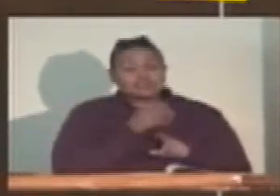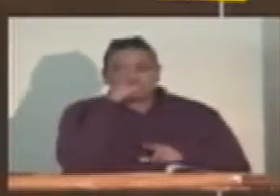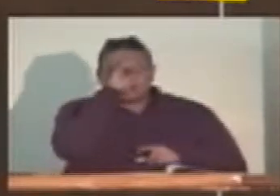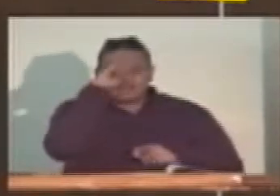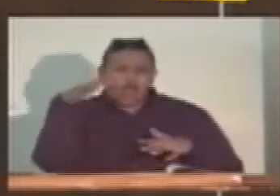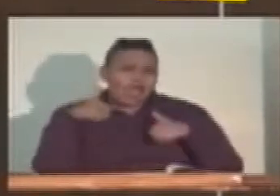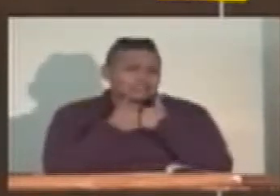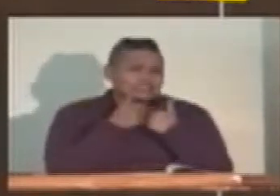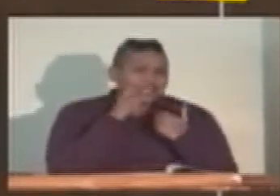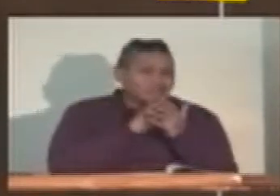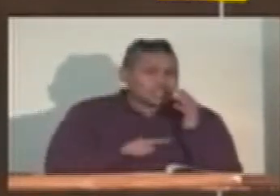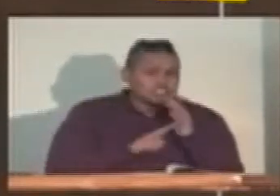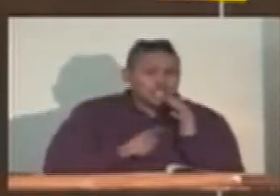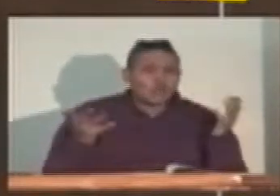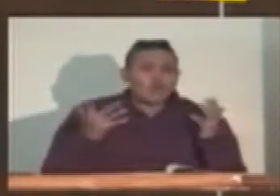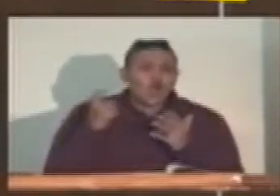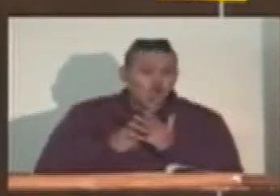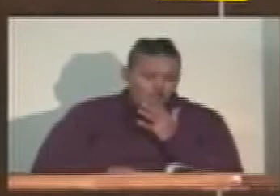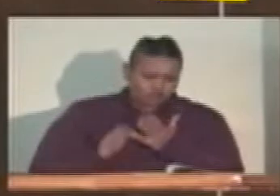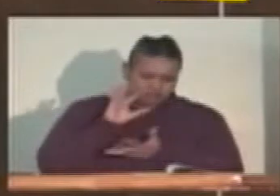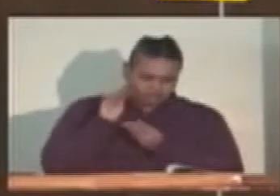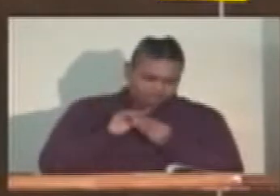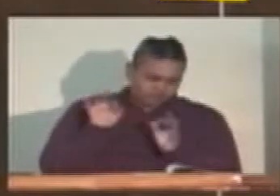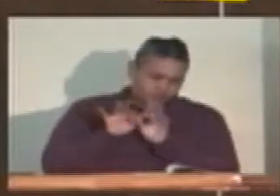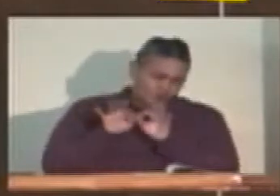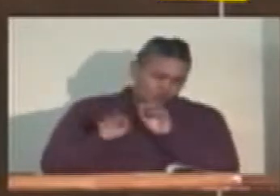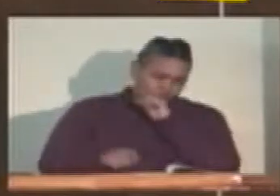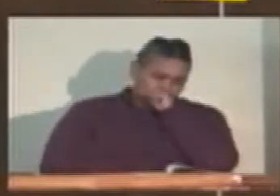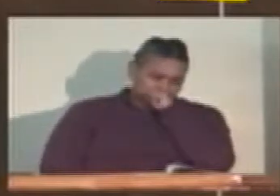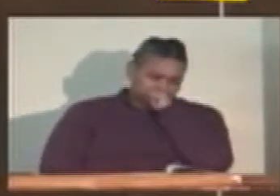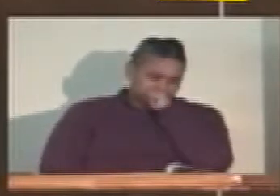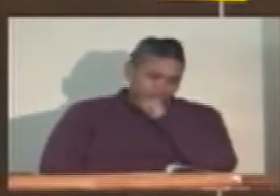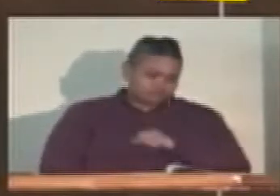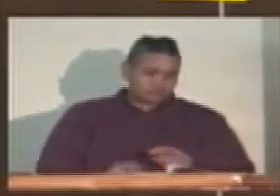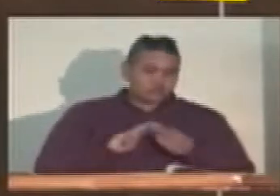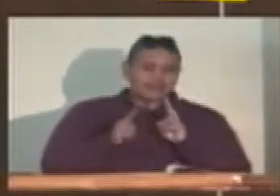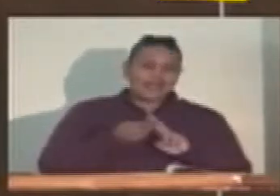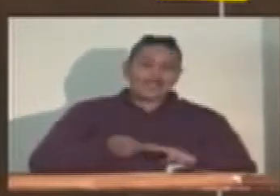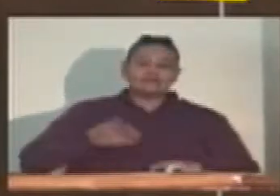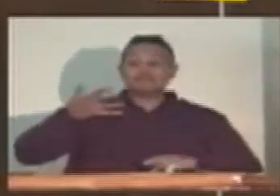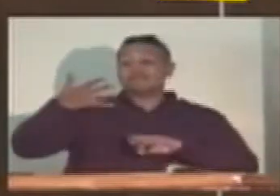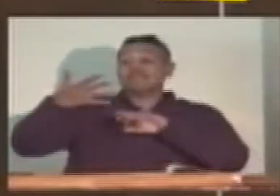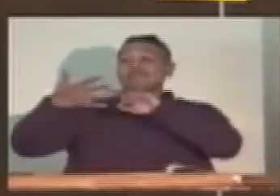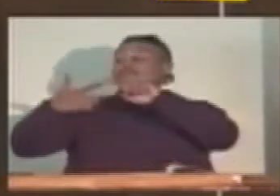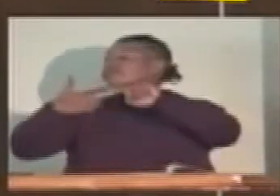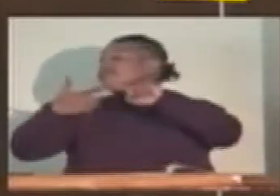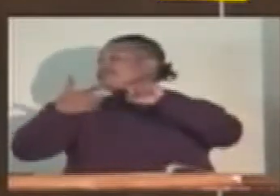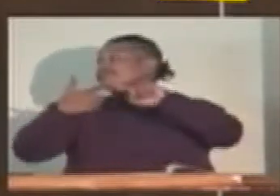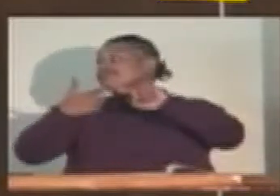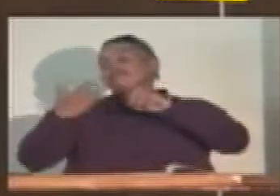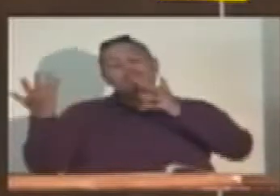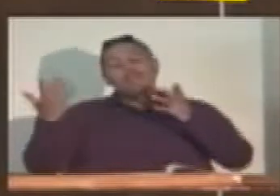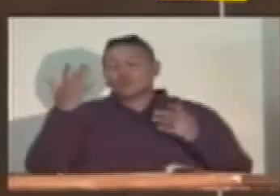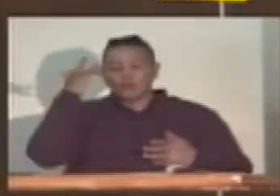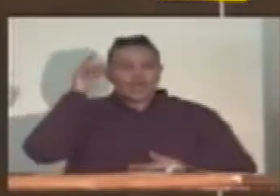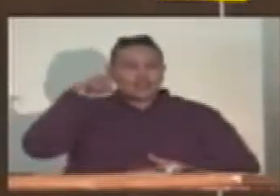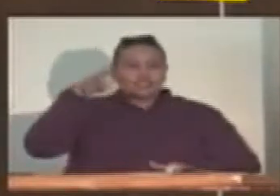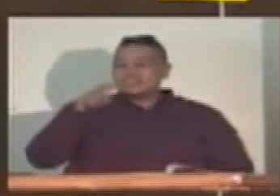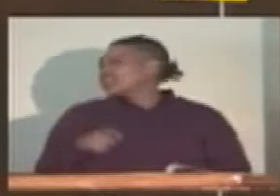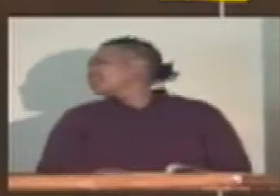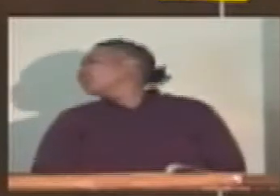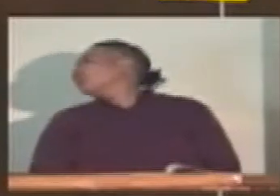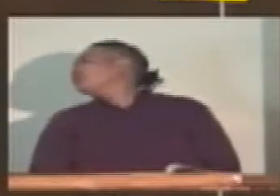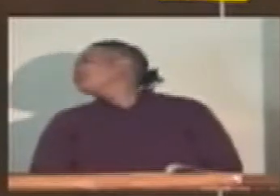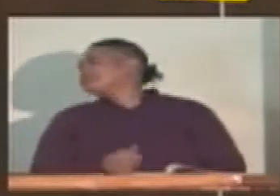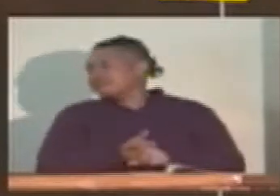investigation, and what is the cost? Number nine, why is it necessary to